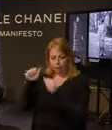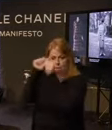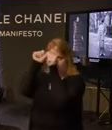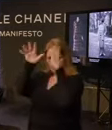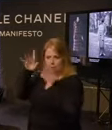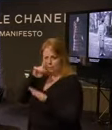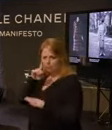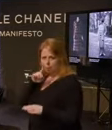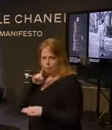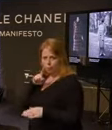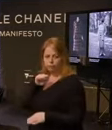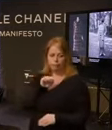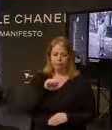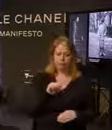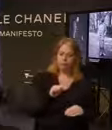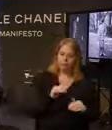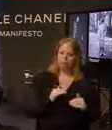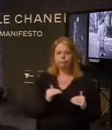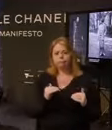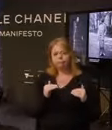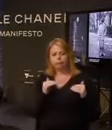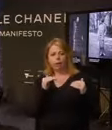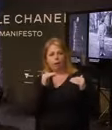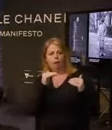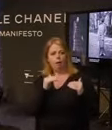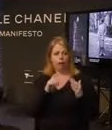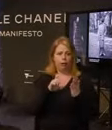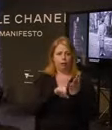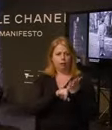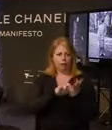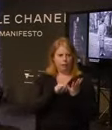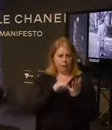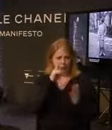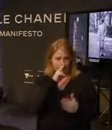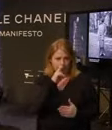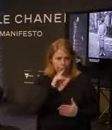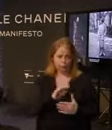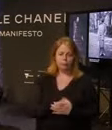clientele and also the upper and sort of upper middle class. So the